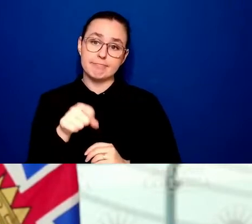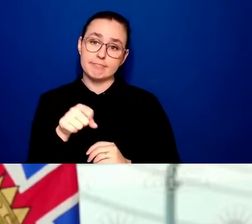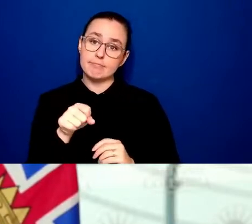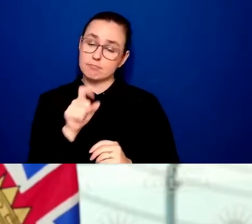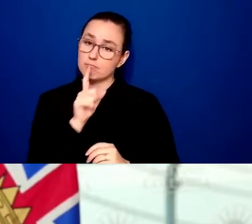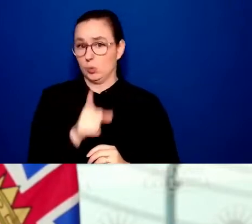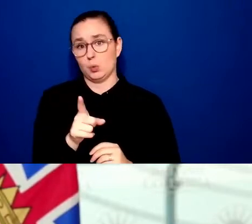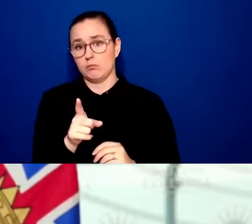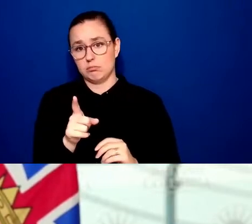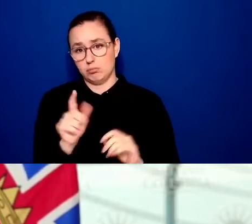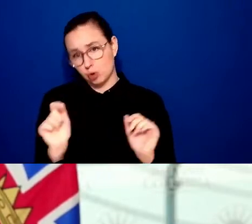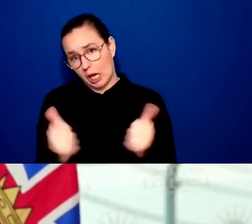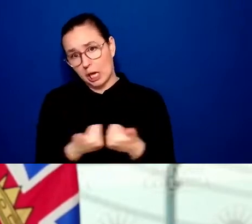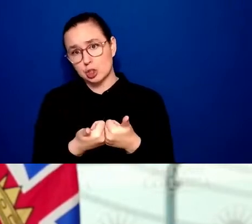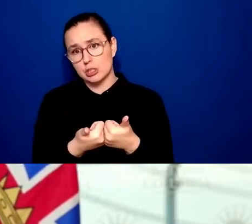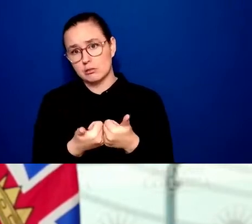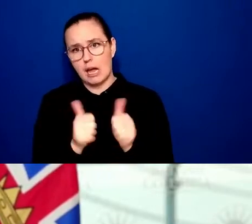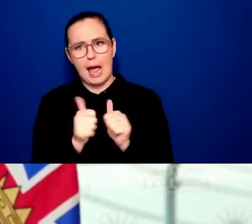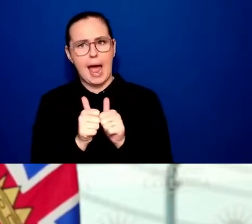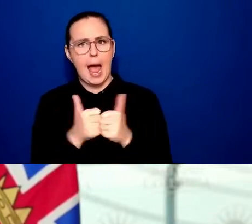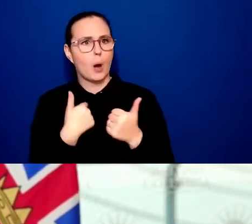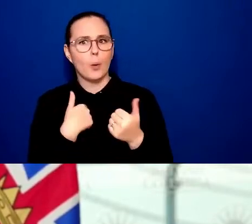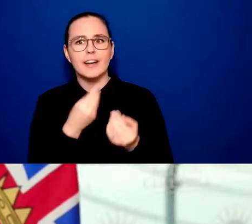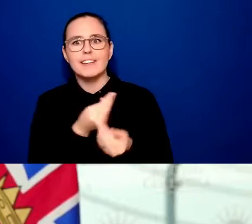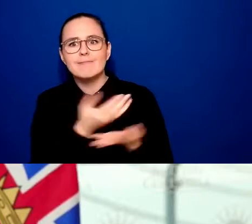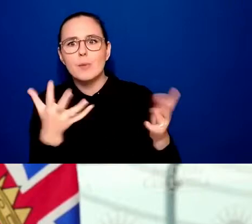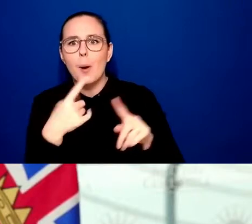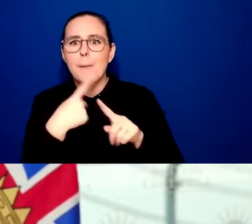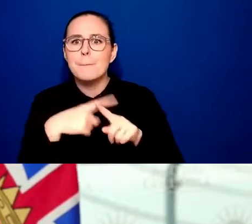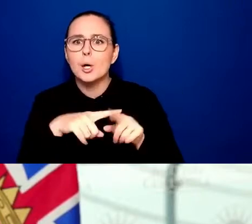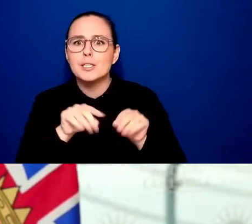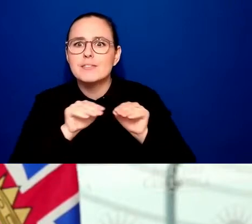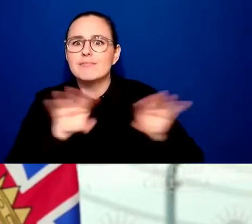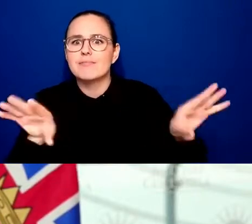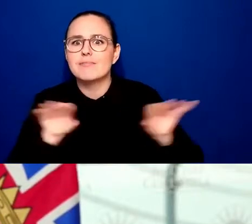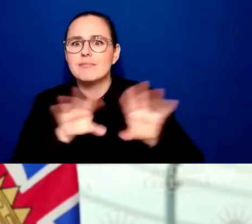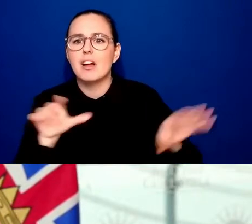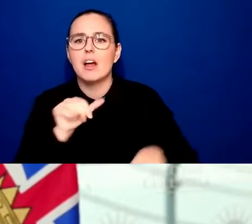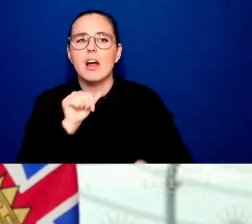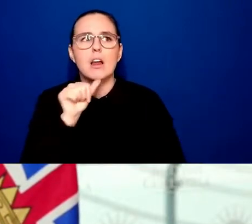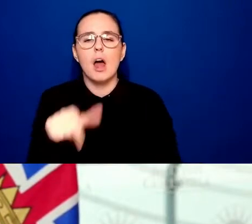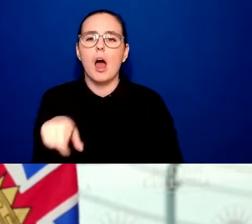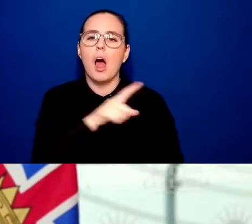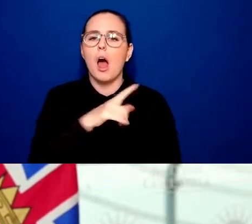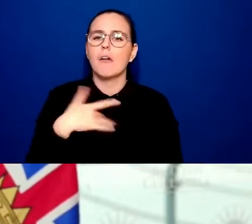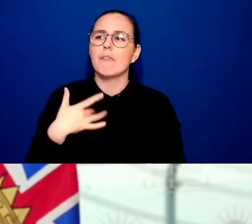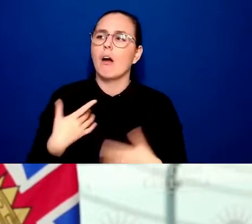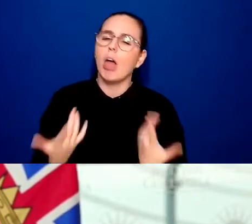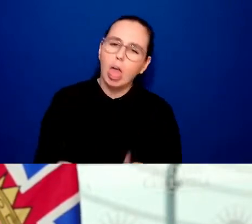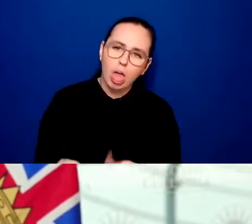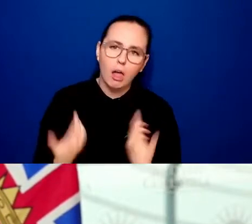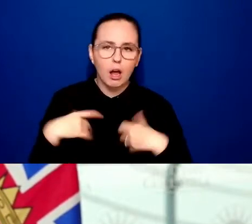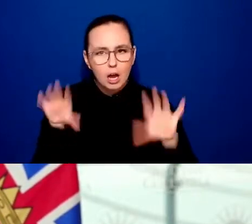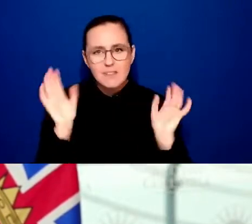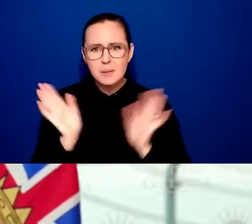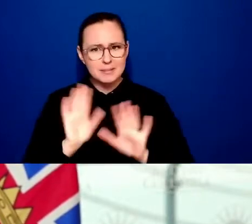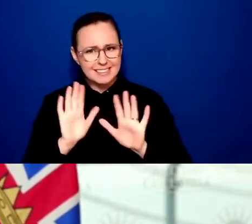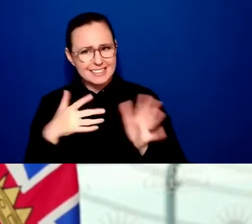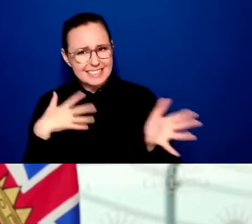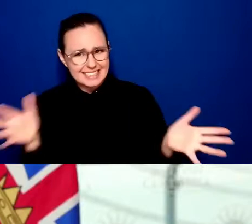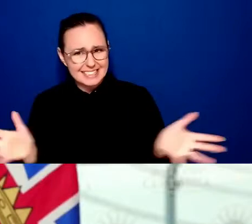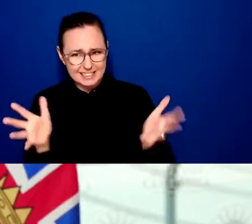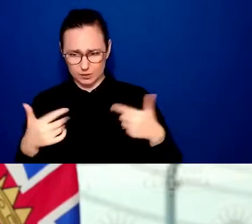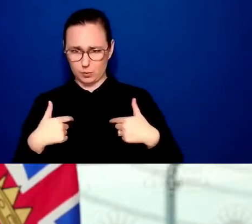out there? This is not something to be defeated about. This is something that we have the agency. We know what we need to